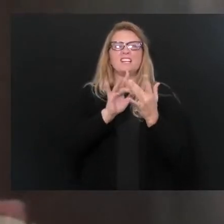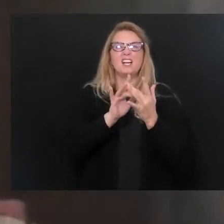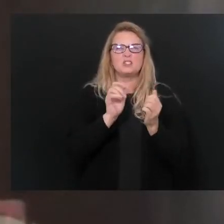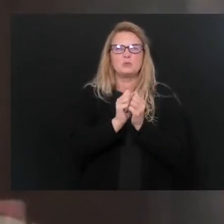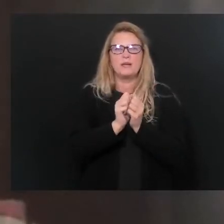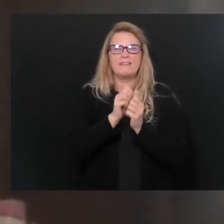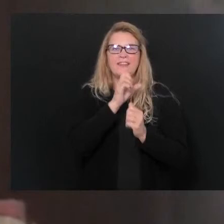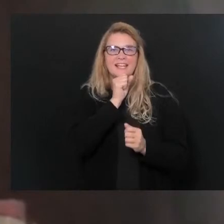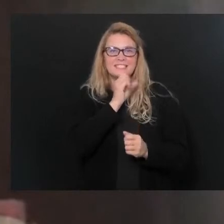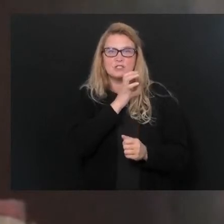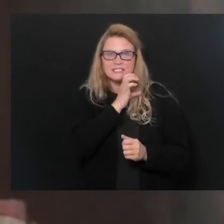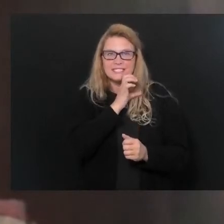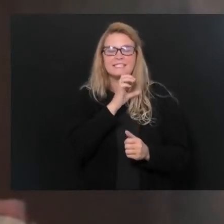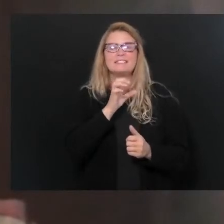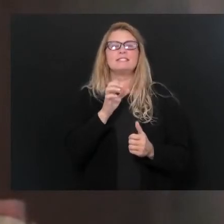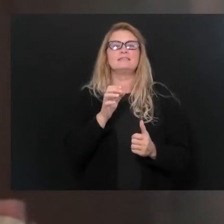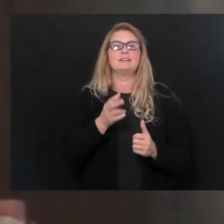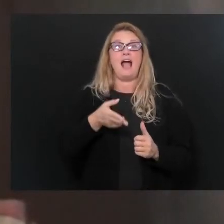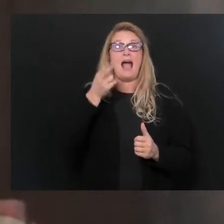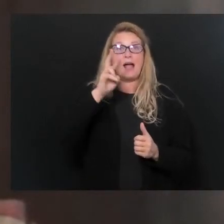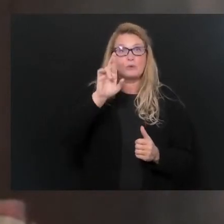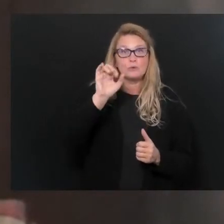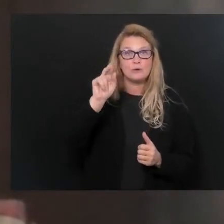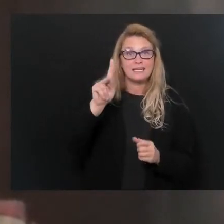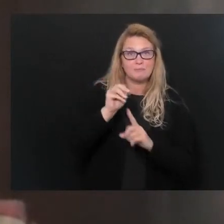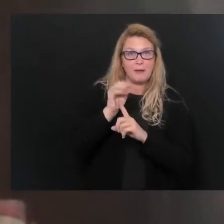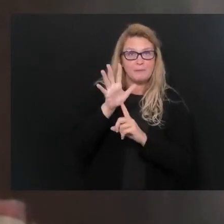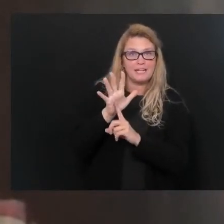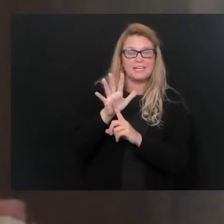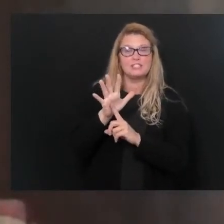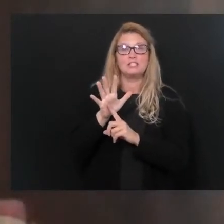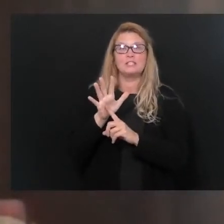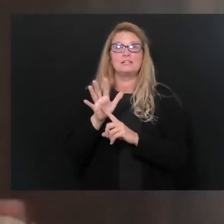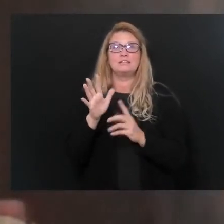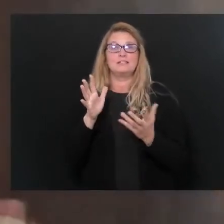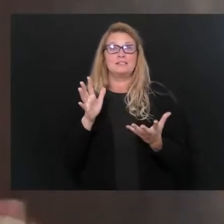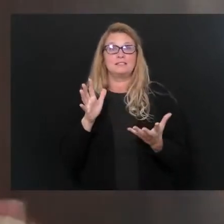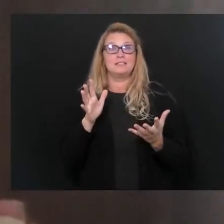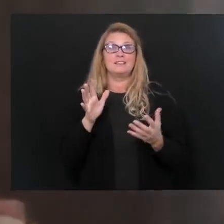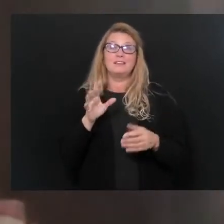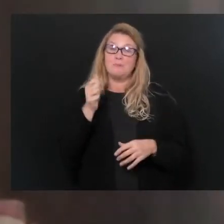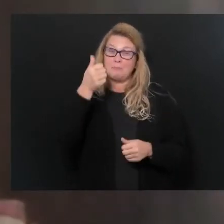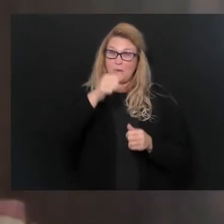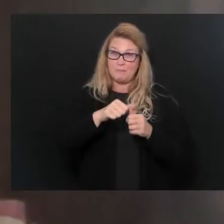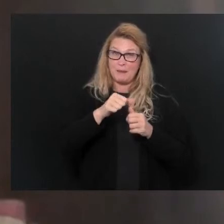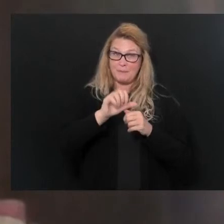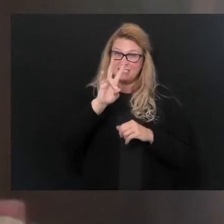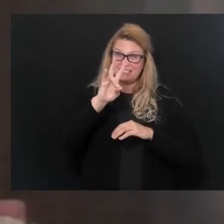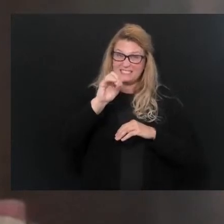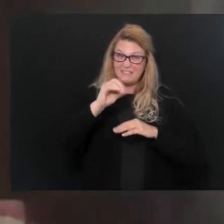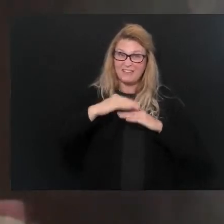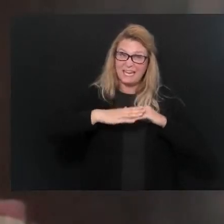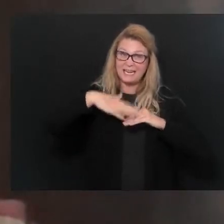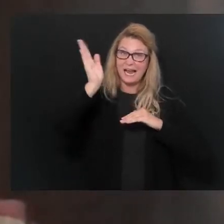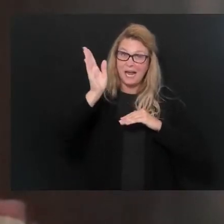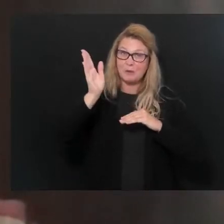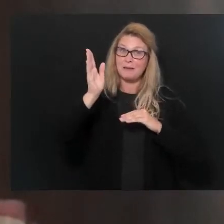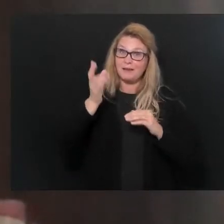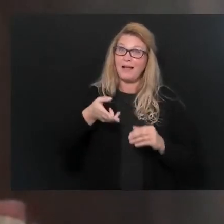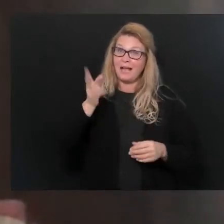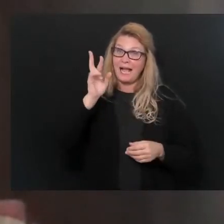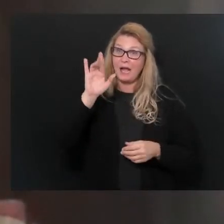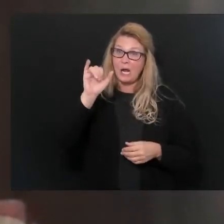at the highest risk of hospitalization and dying from COVID-19 are 70-year-olds and over, which account